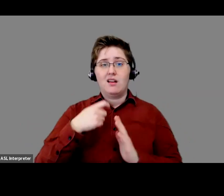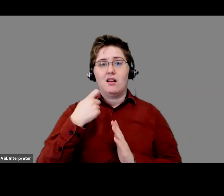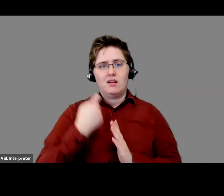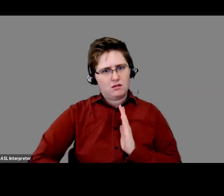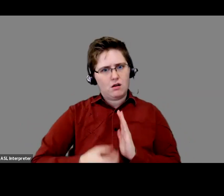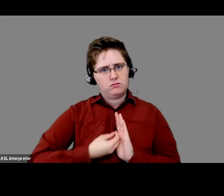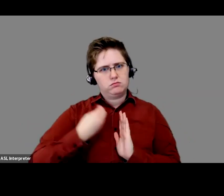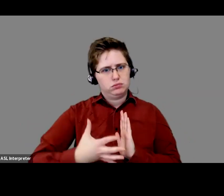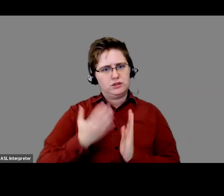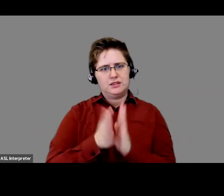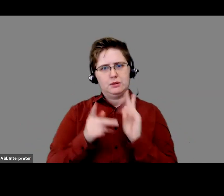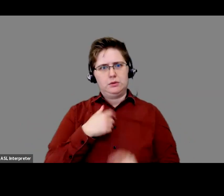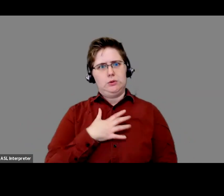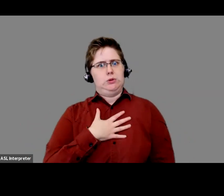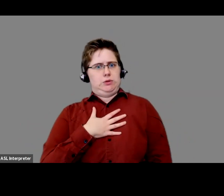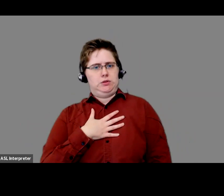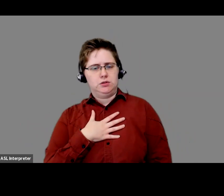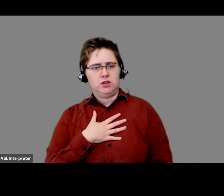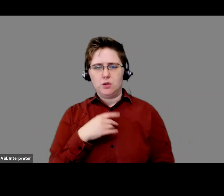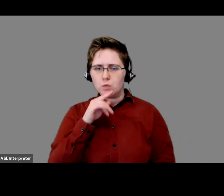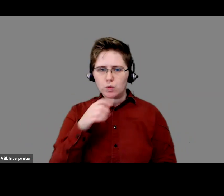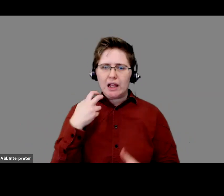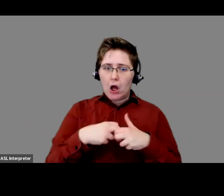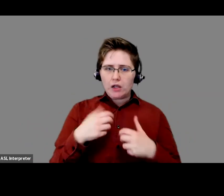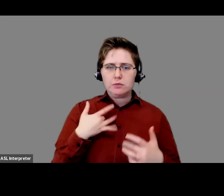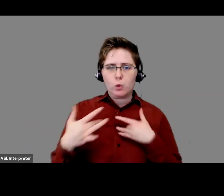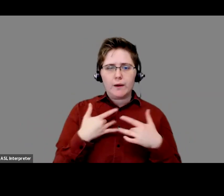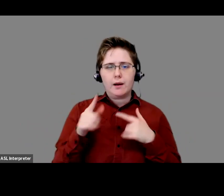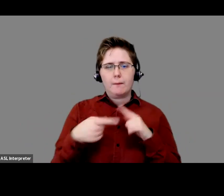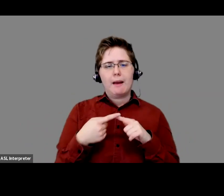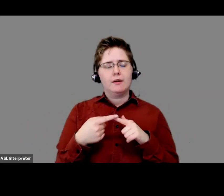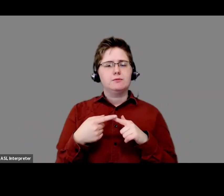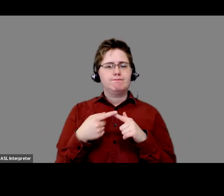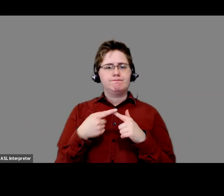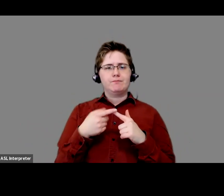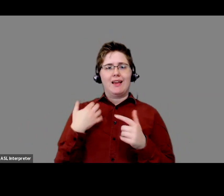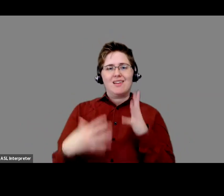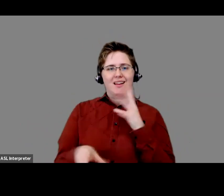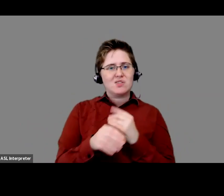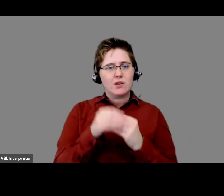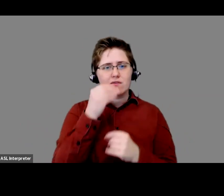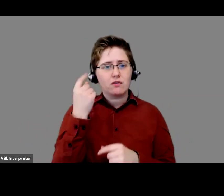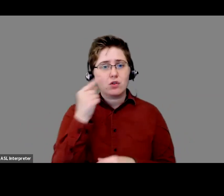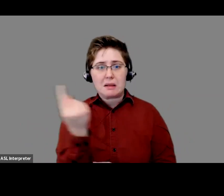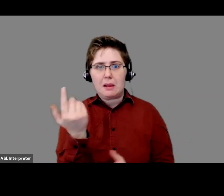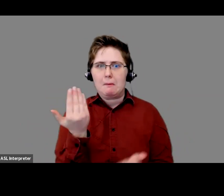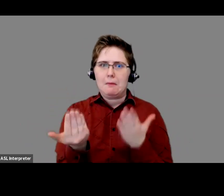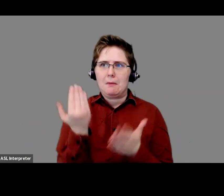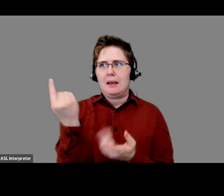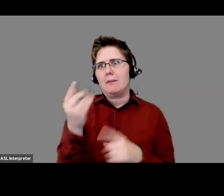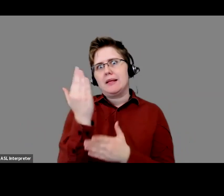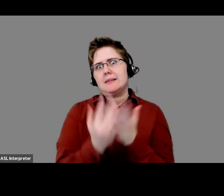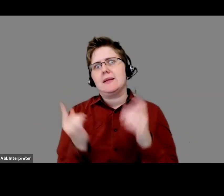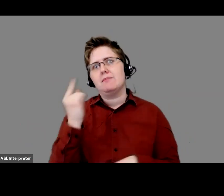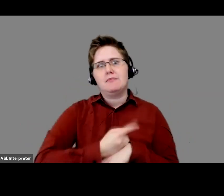lot of people. It's really hard to worry about having extra food for something that might happen someday